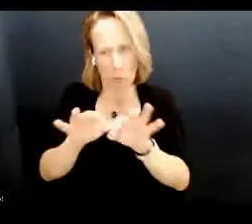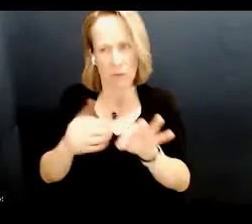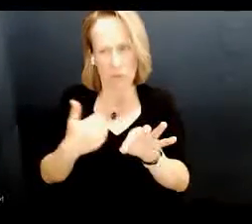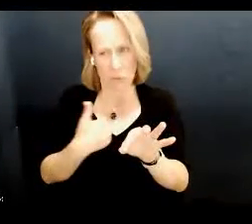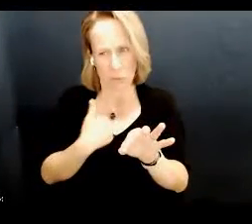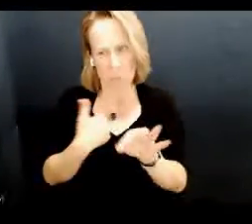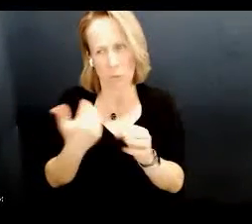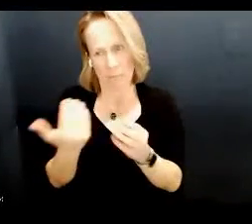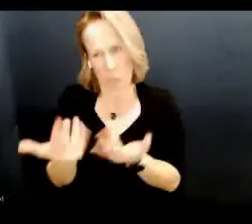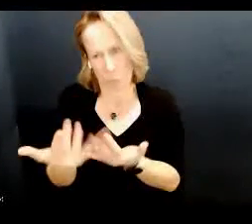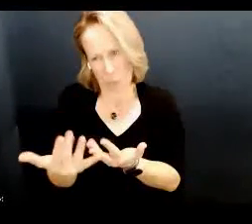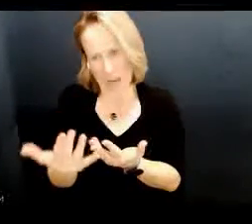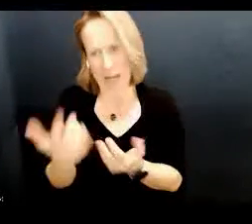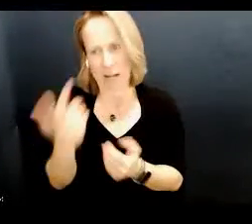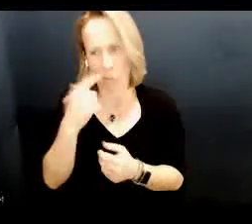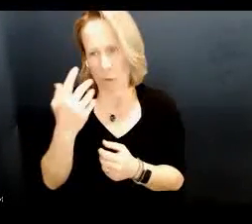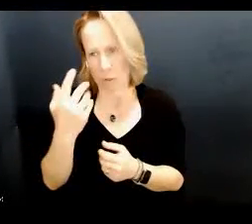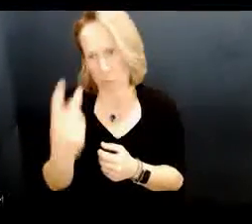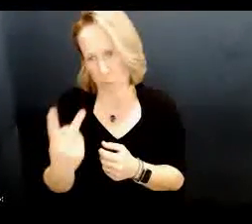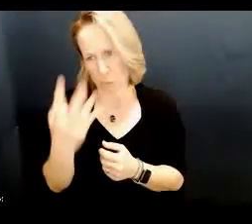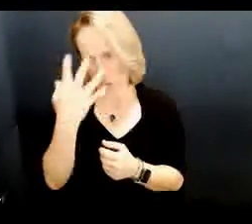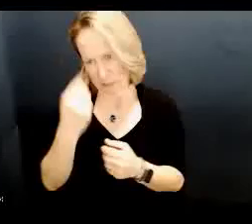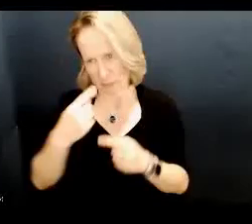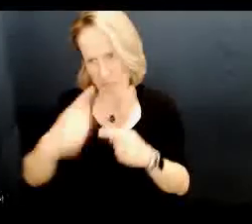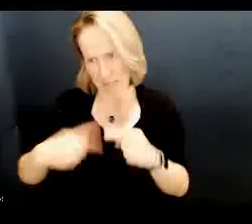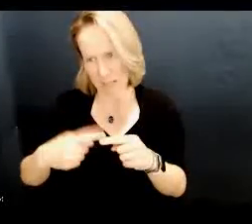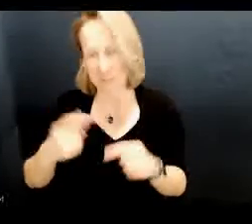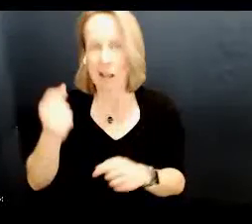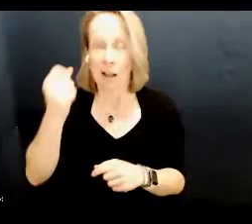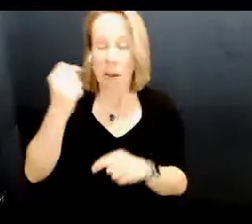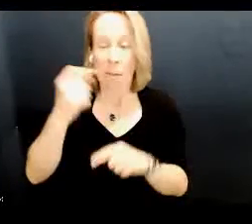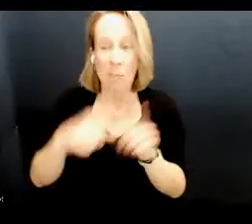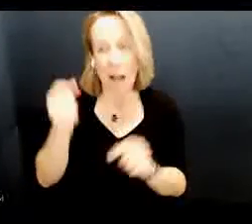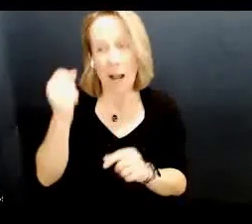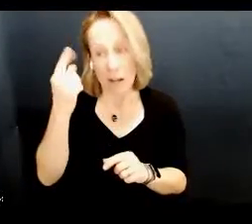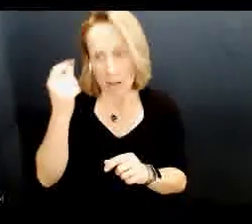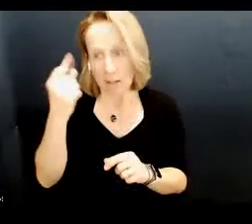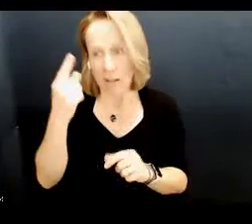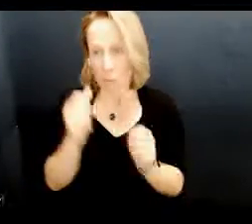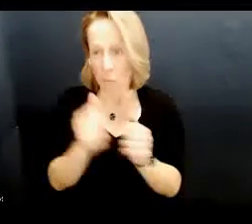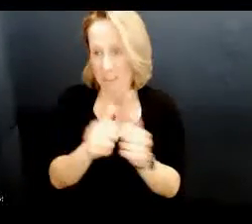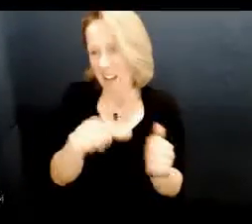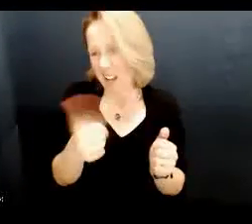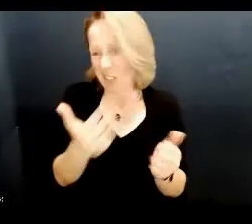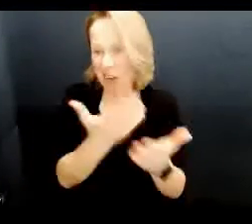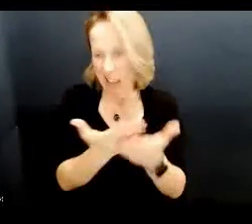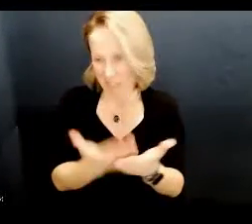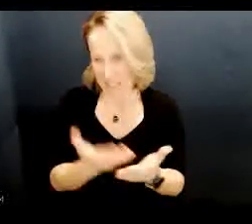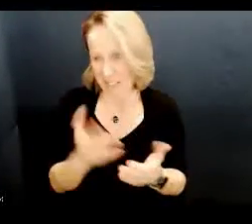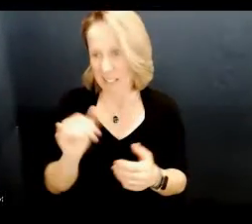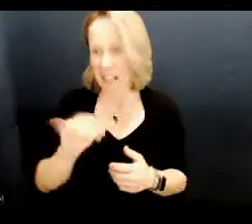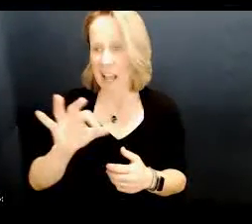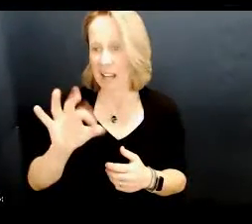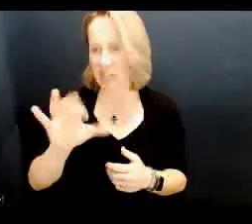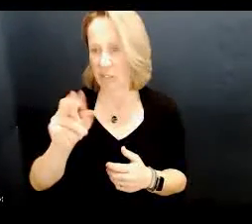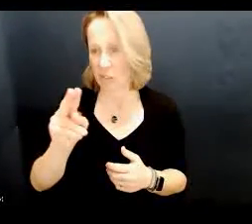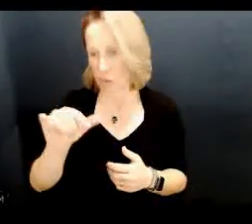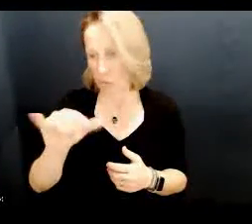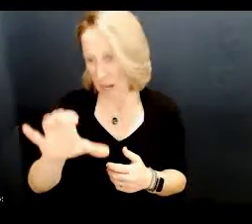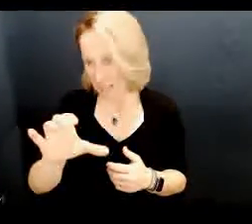of course, when it comes to other evidence, like the forensic exam or any evidence on the